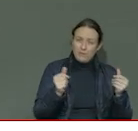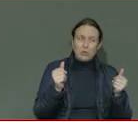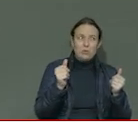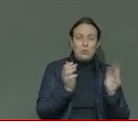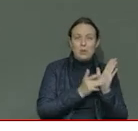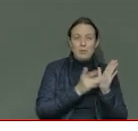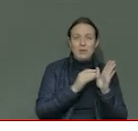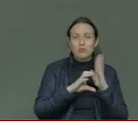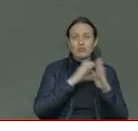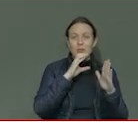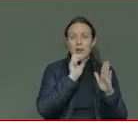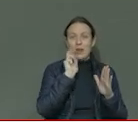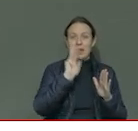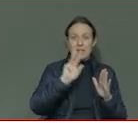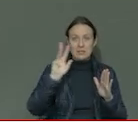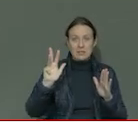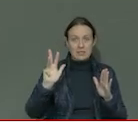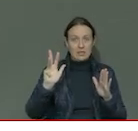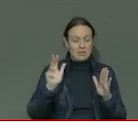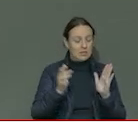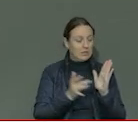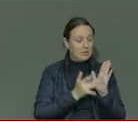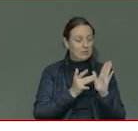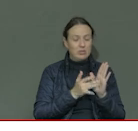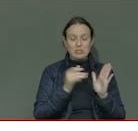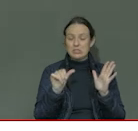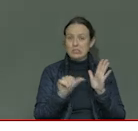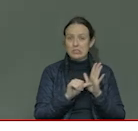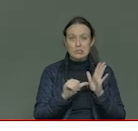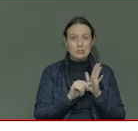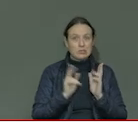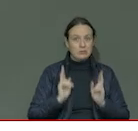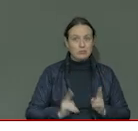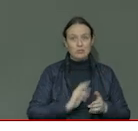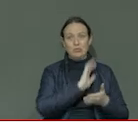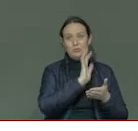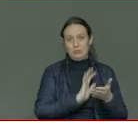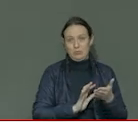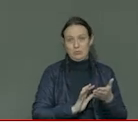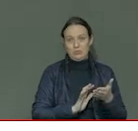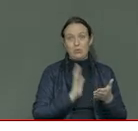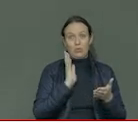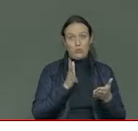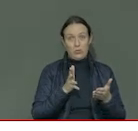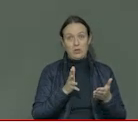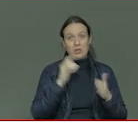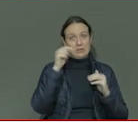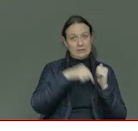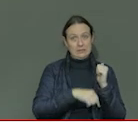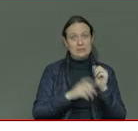99. I'll tell you exactly which pages you need to read for the human story, but we are going to go through the human story in detail as